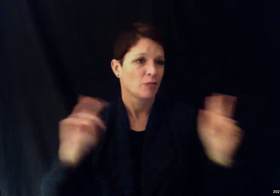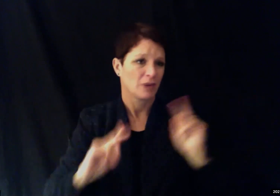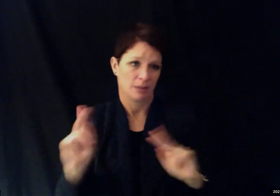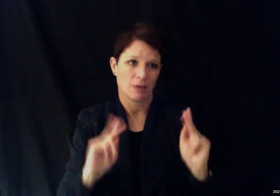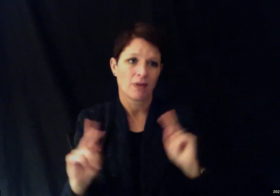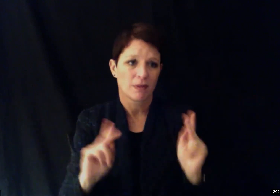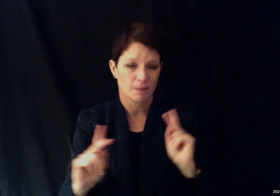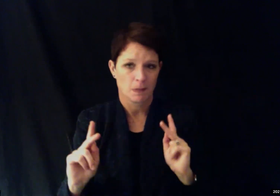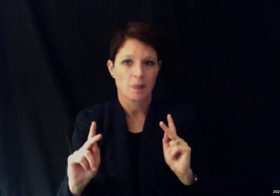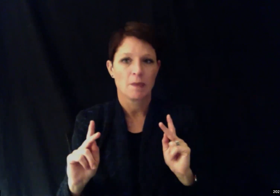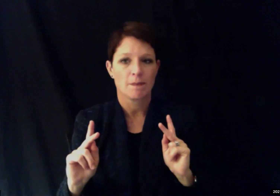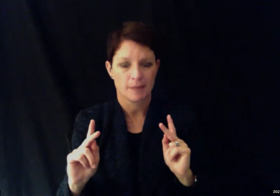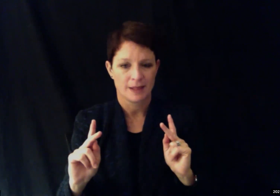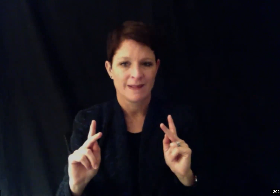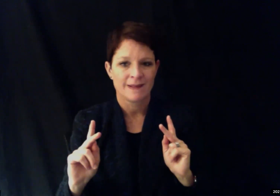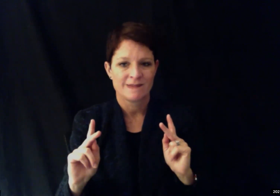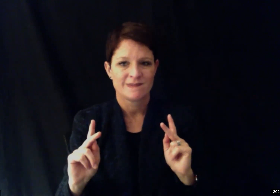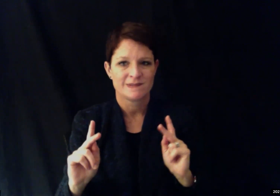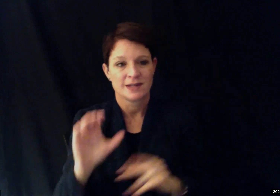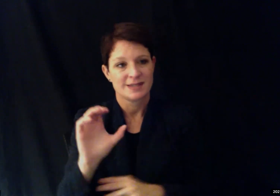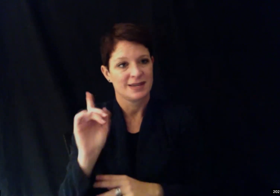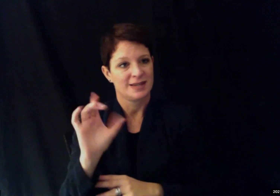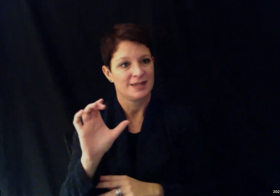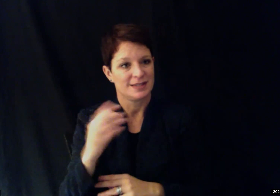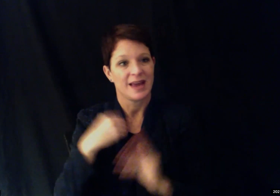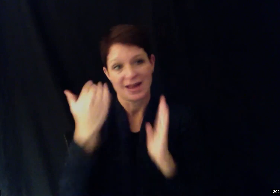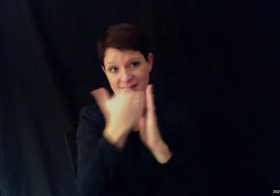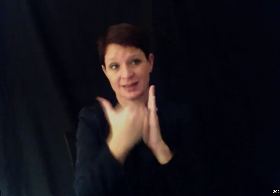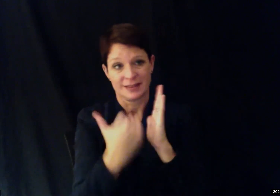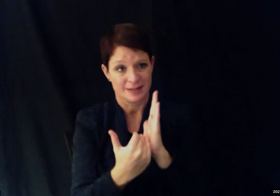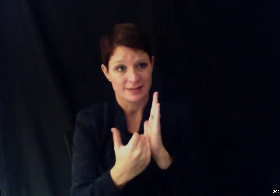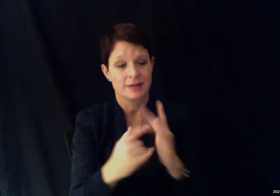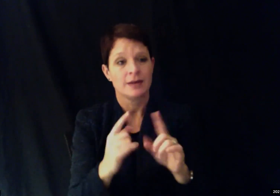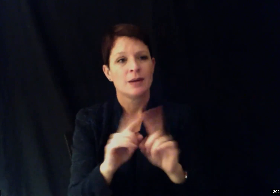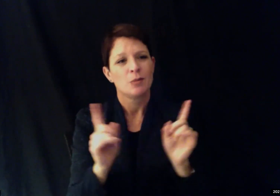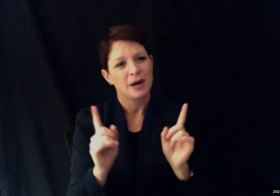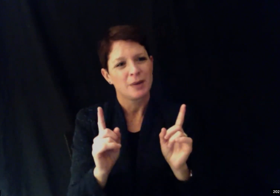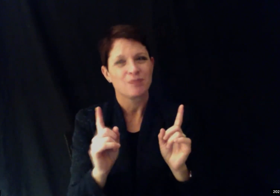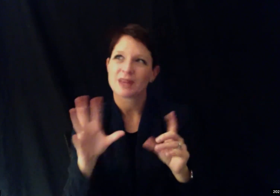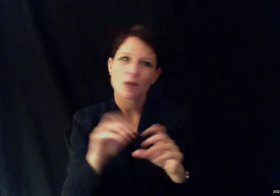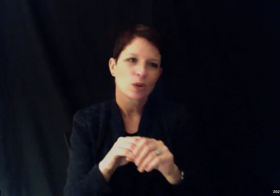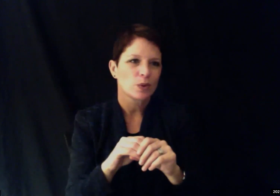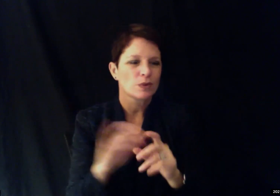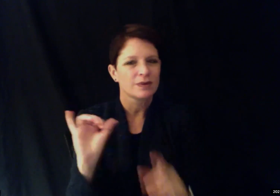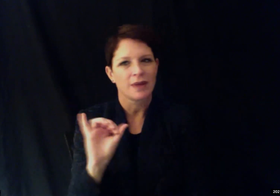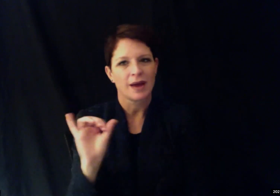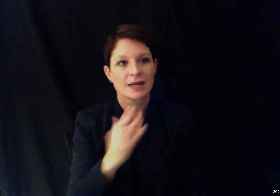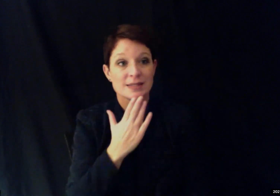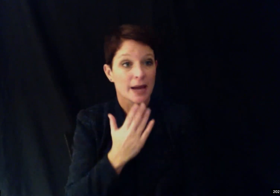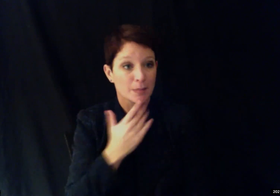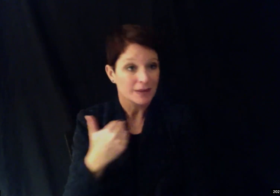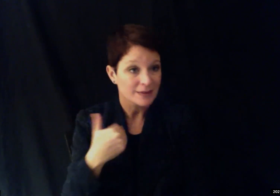people. The CDC has a list, but it includes things like